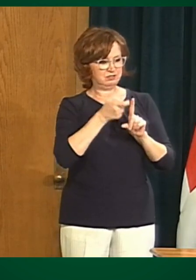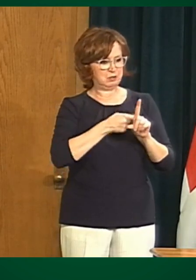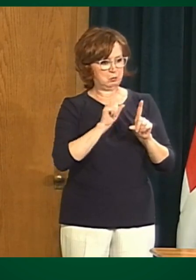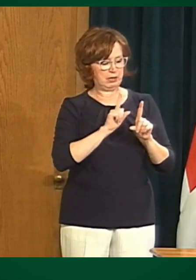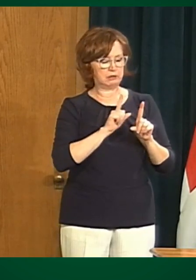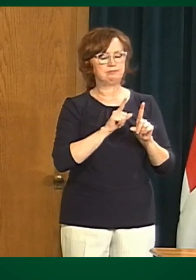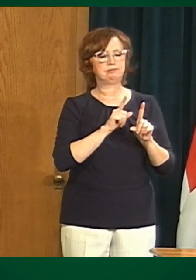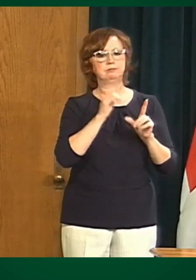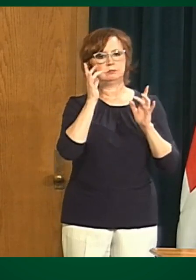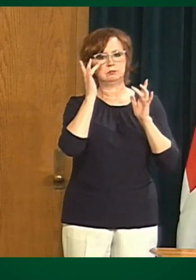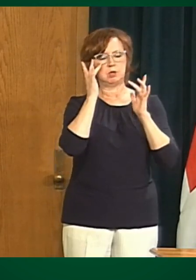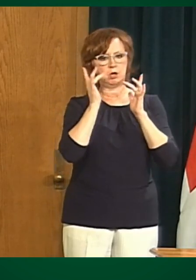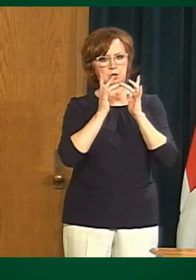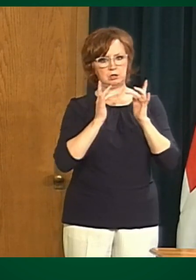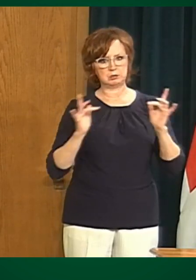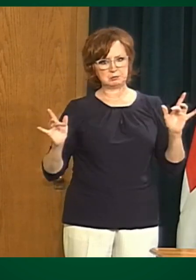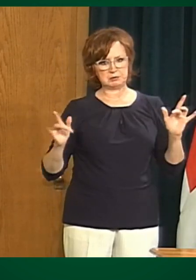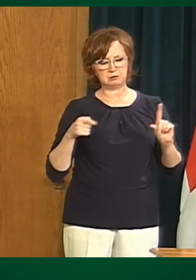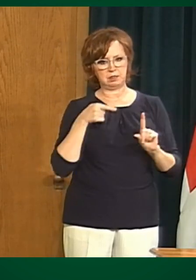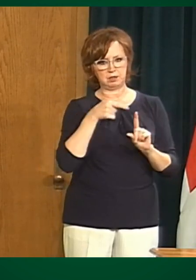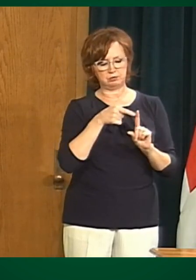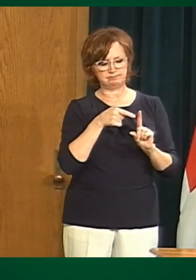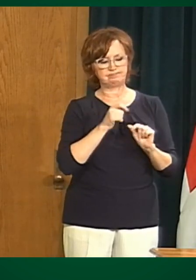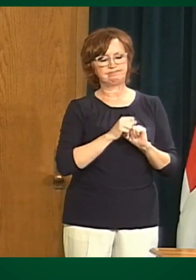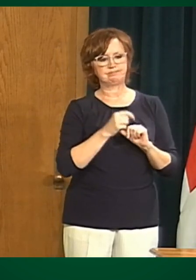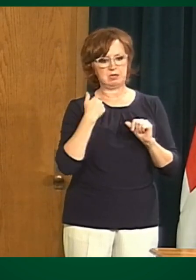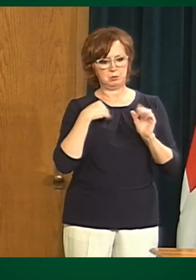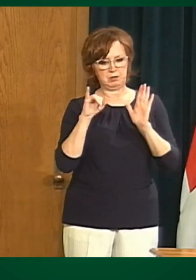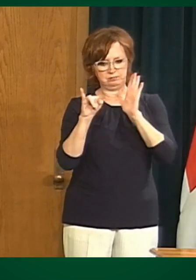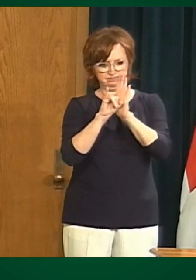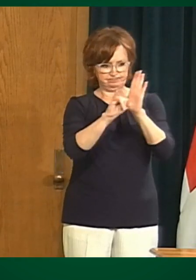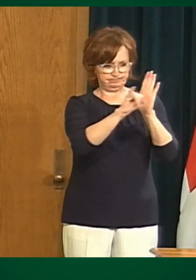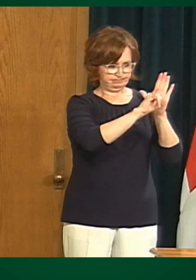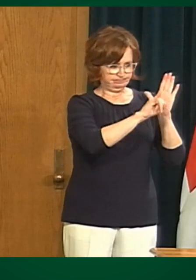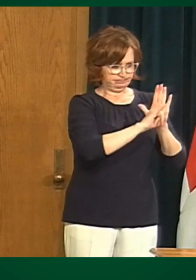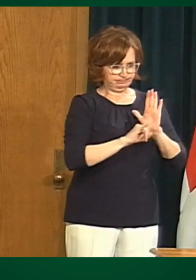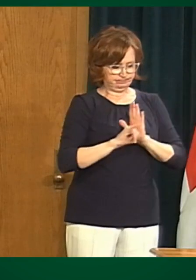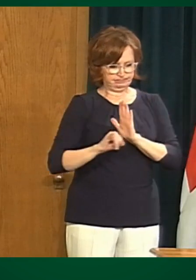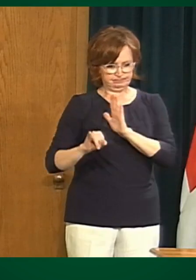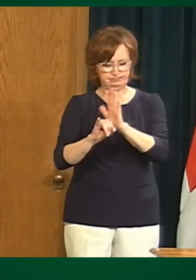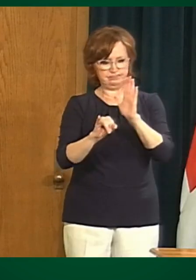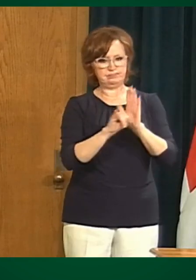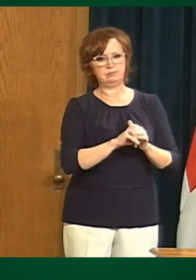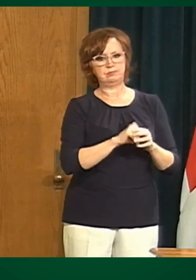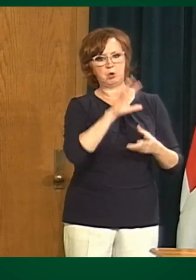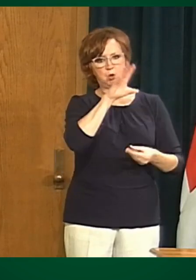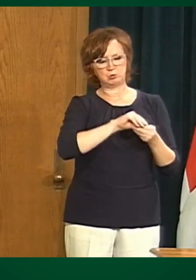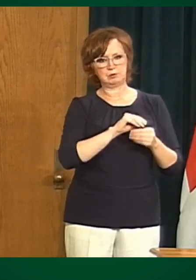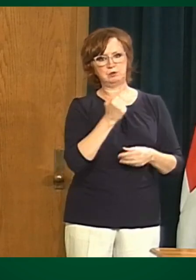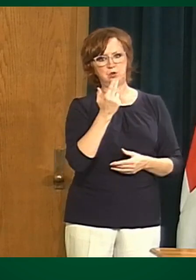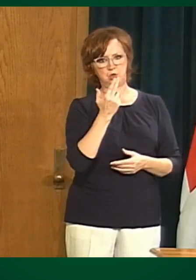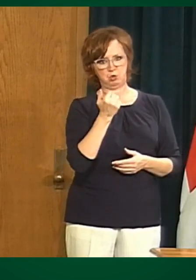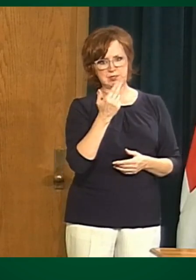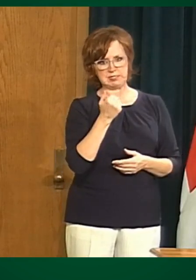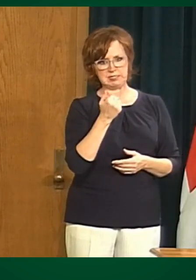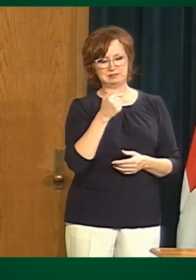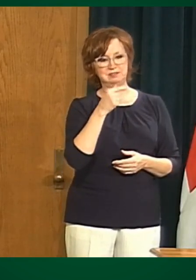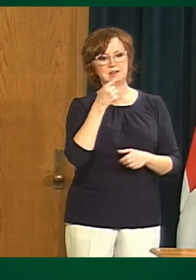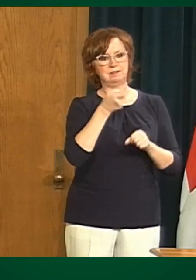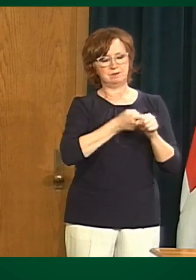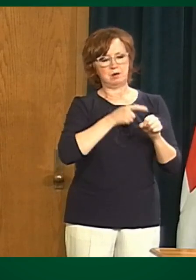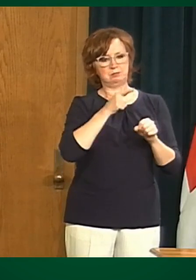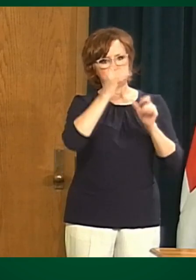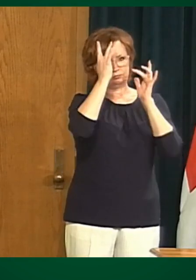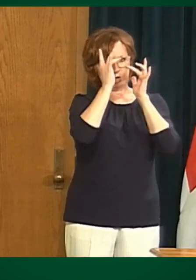in total where we can say that transmission is associated with Lloydminster